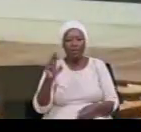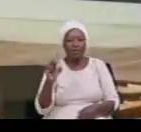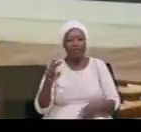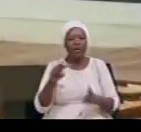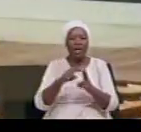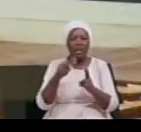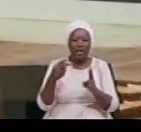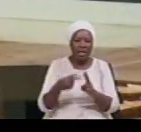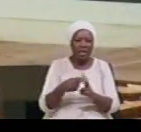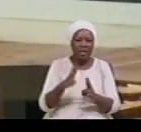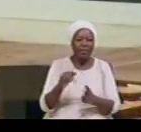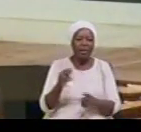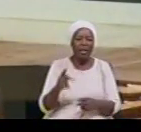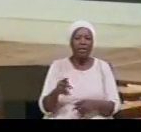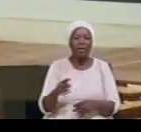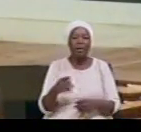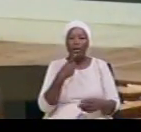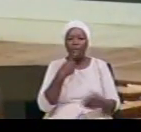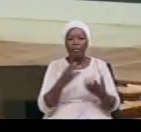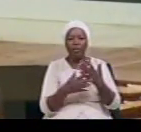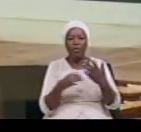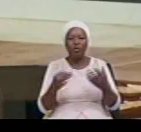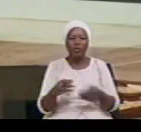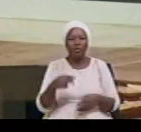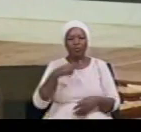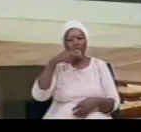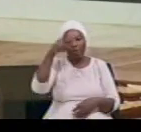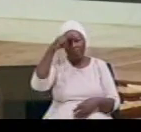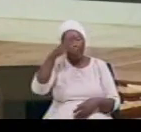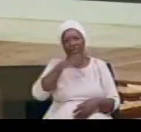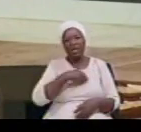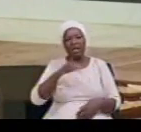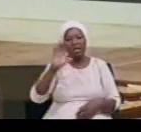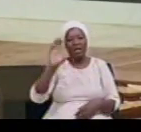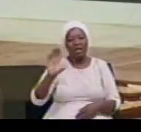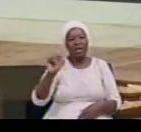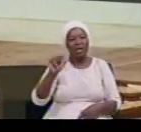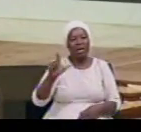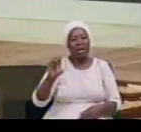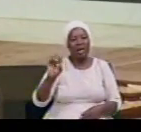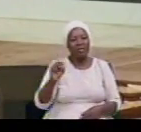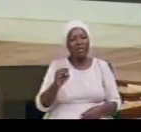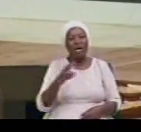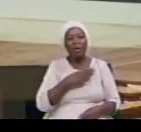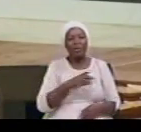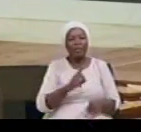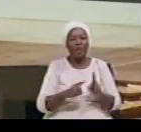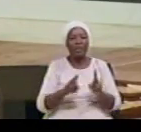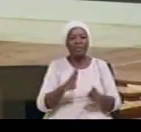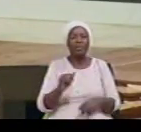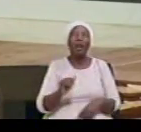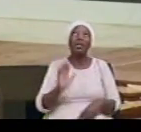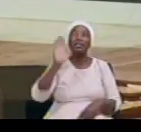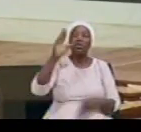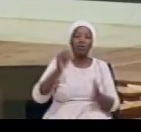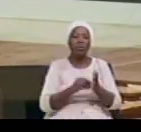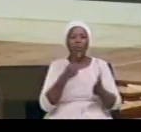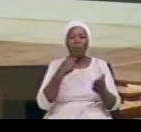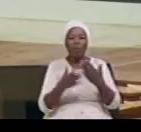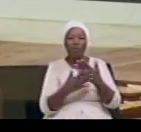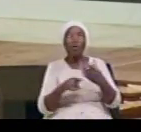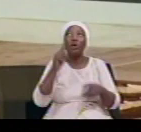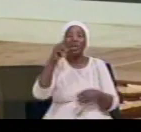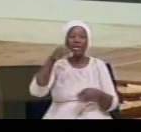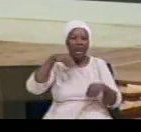goats and calves, but by his own blood, he entered in once into the